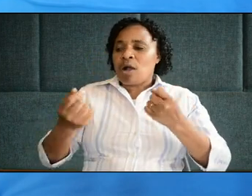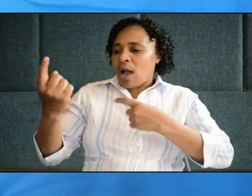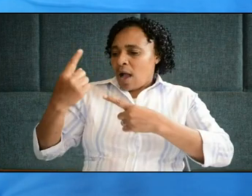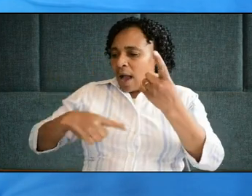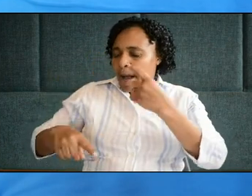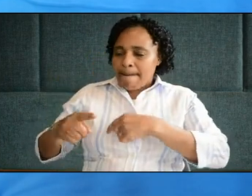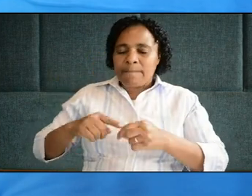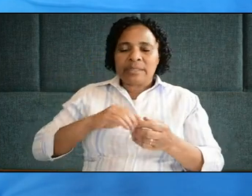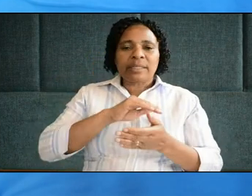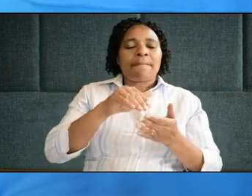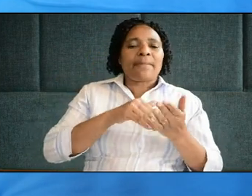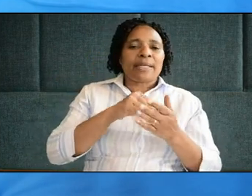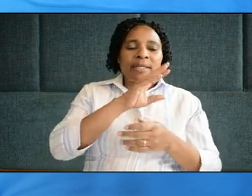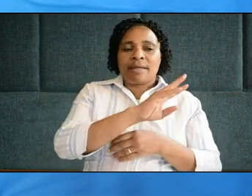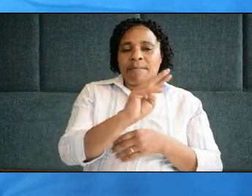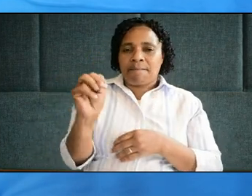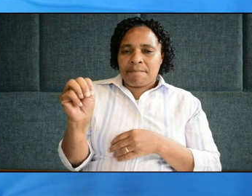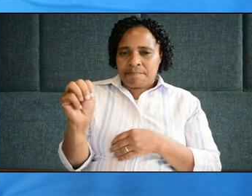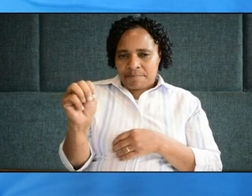come among them.